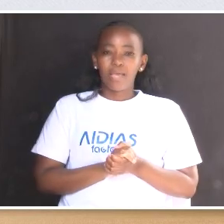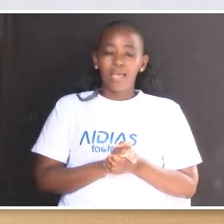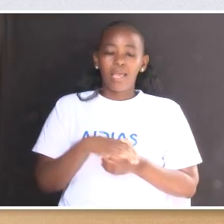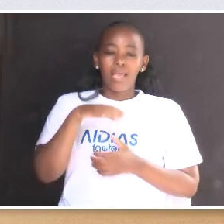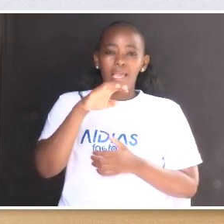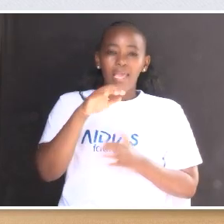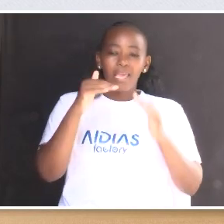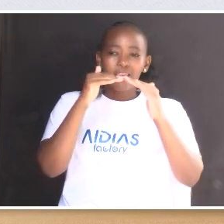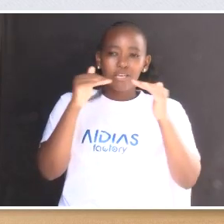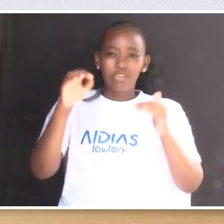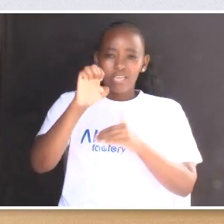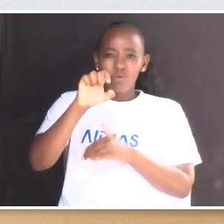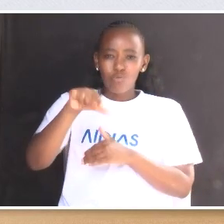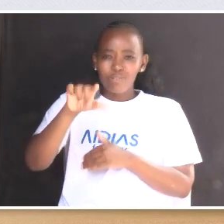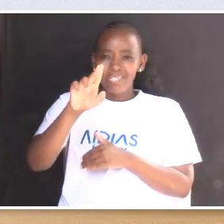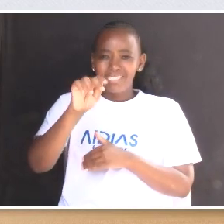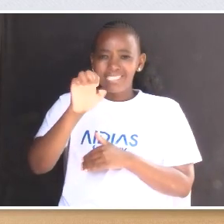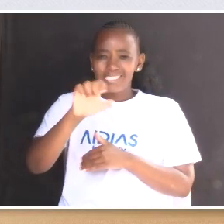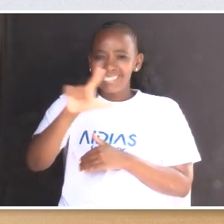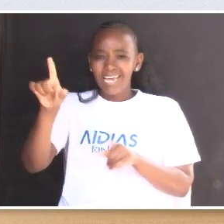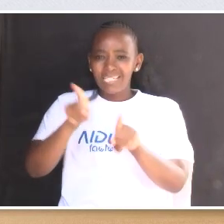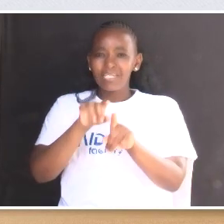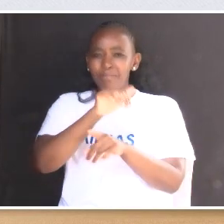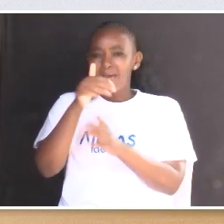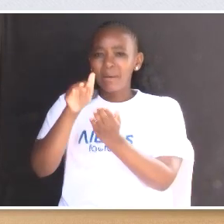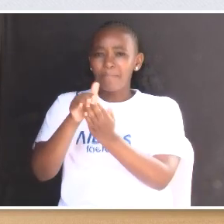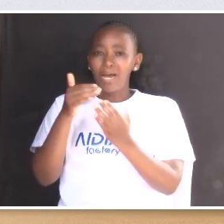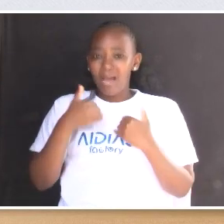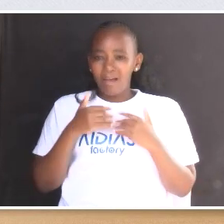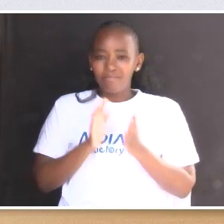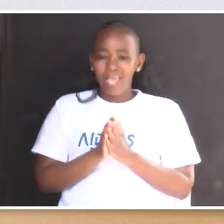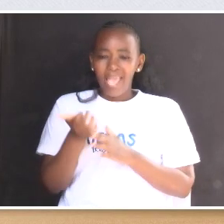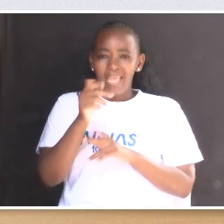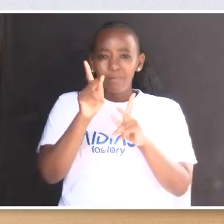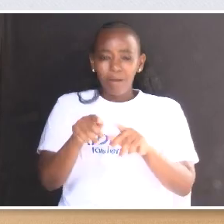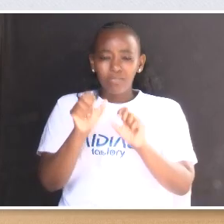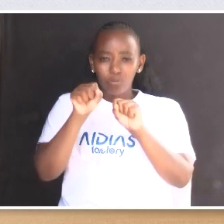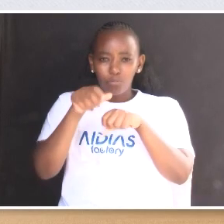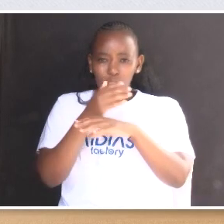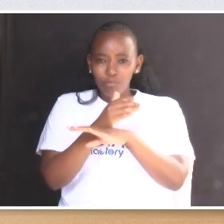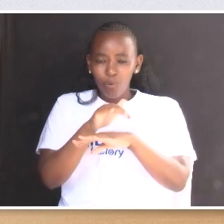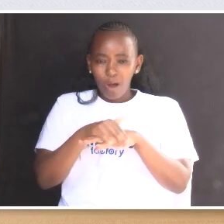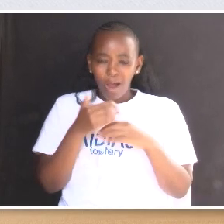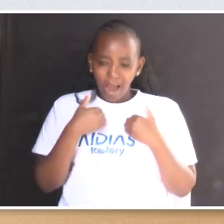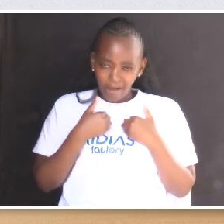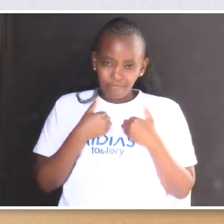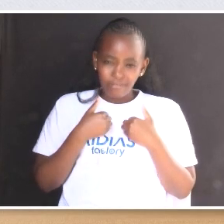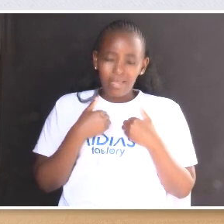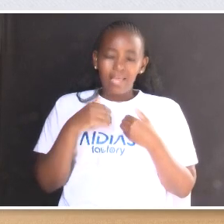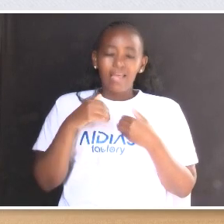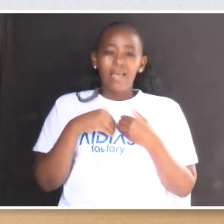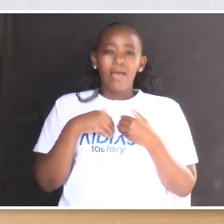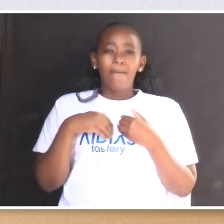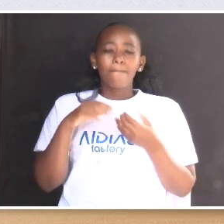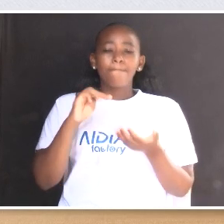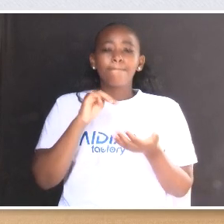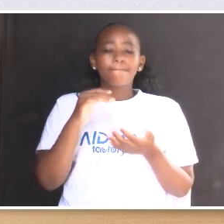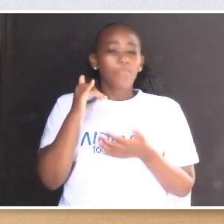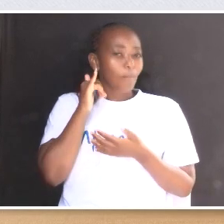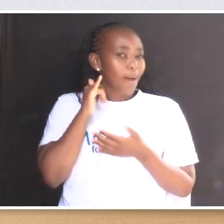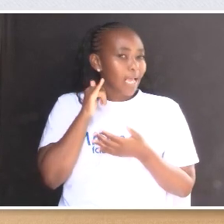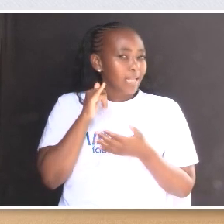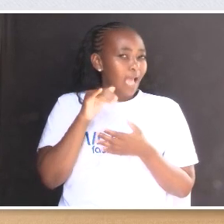wako nayo, and other banks, they have it. Notice, anybody can have or can create a mobile application